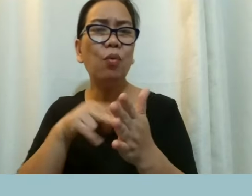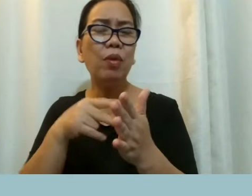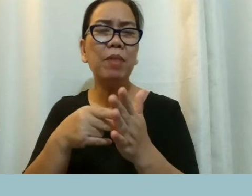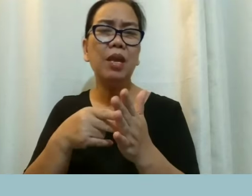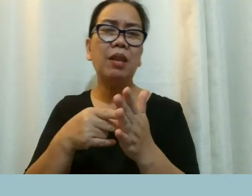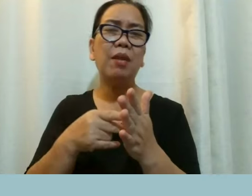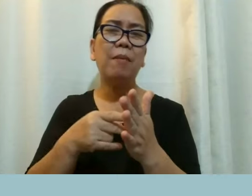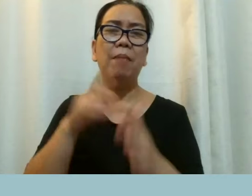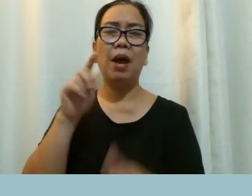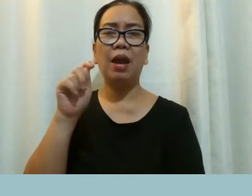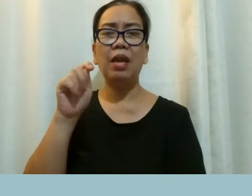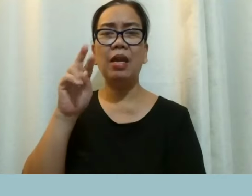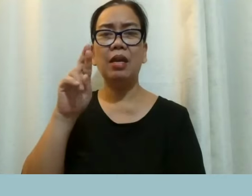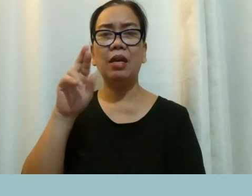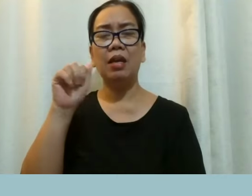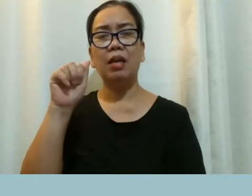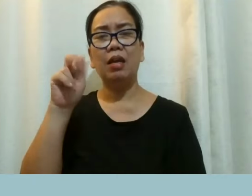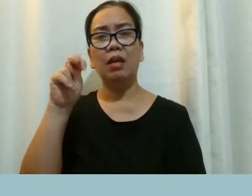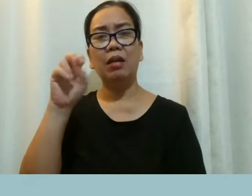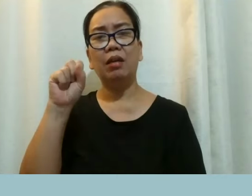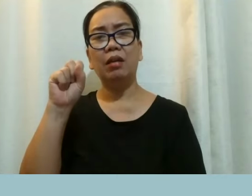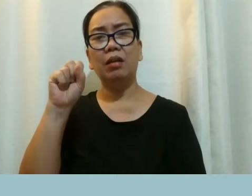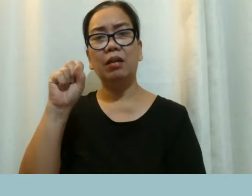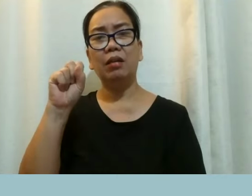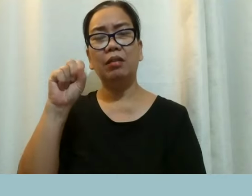What do we mean by